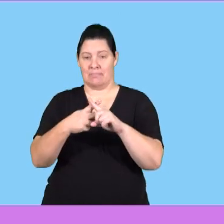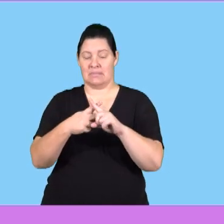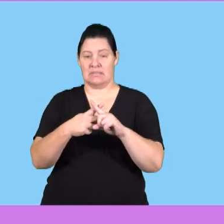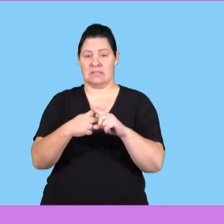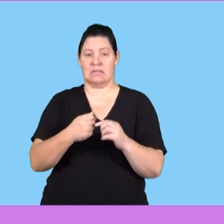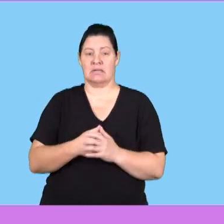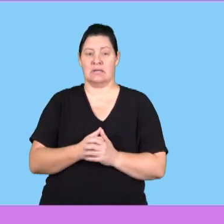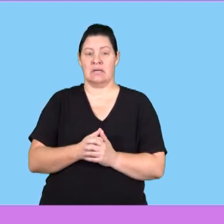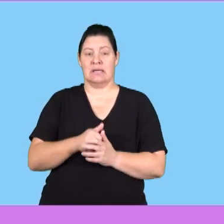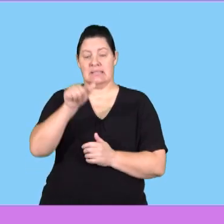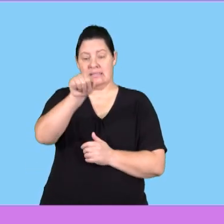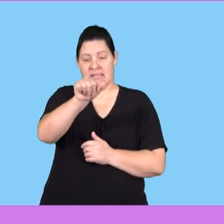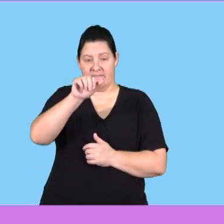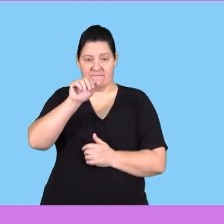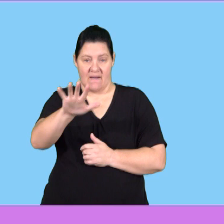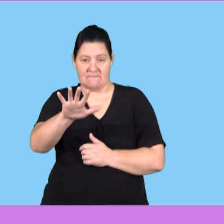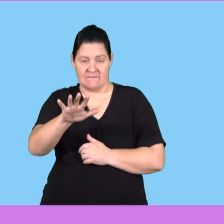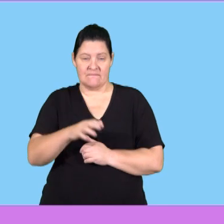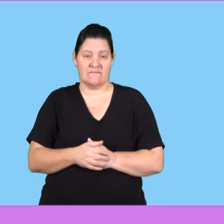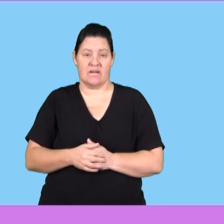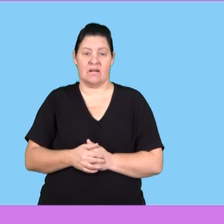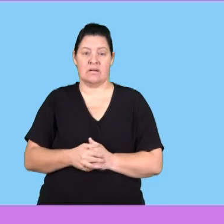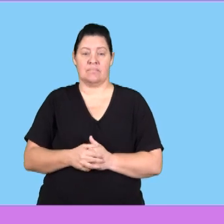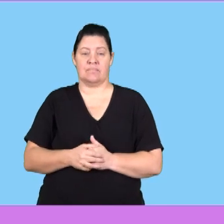multiply by 65.